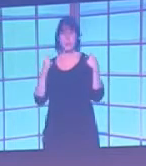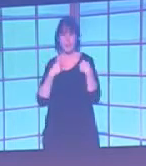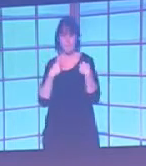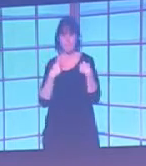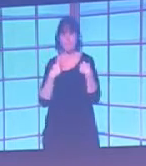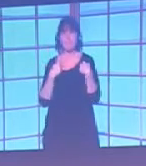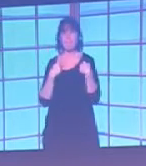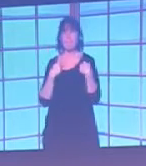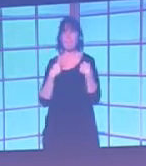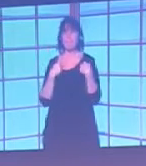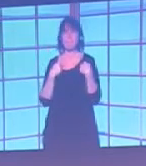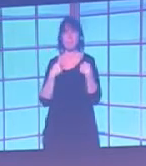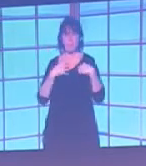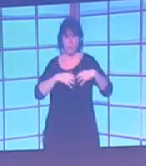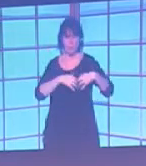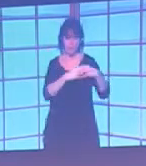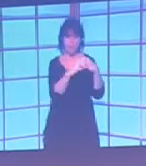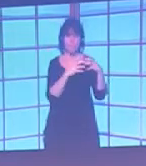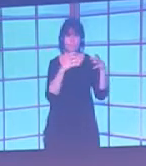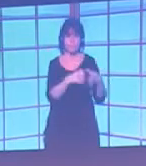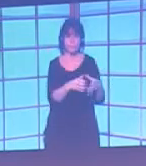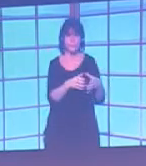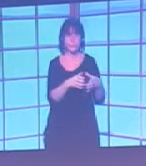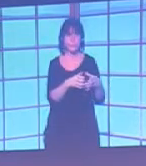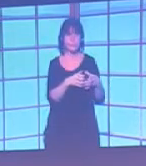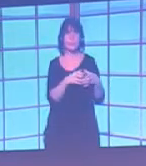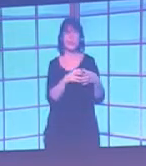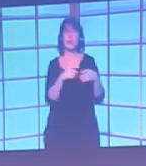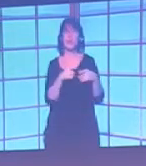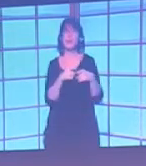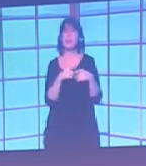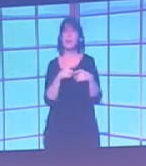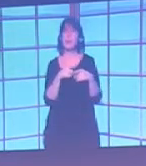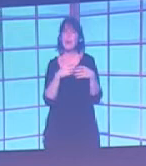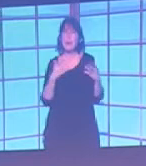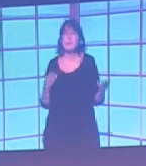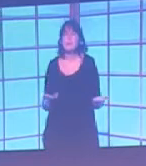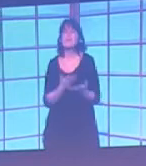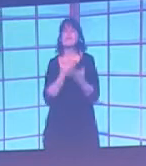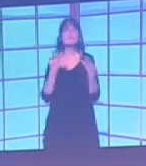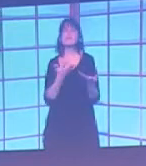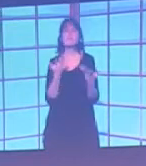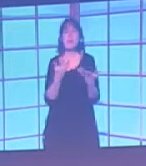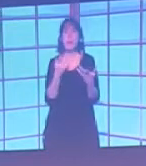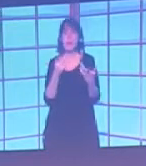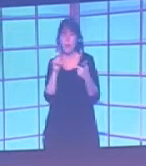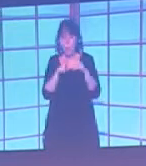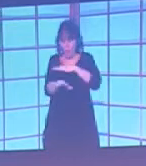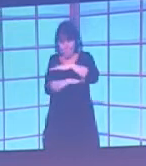we formed a national organization based on the interests